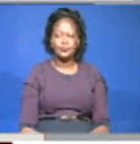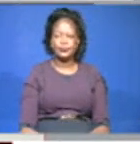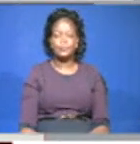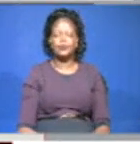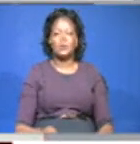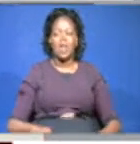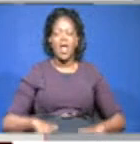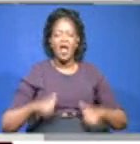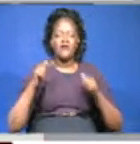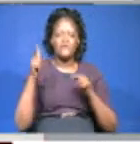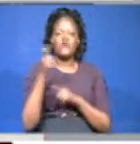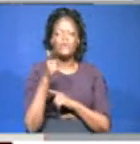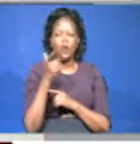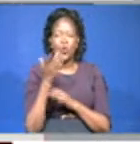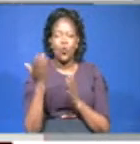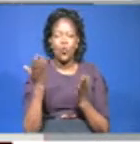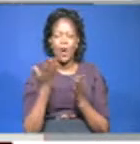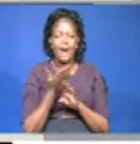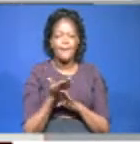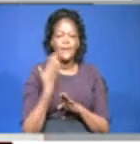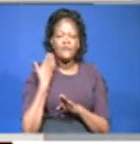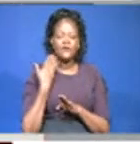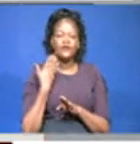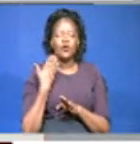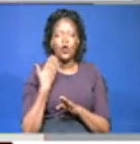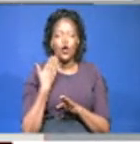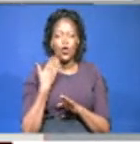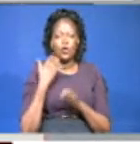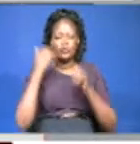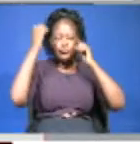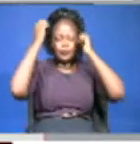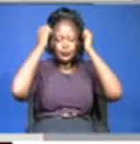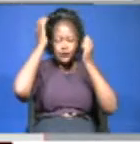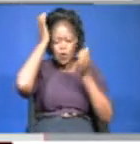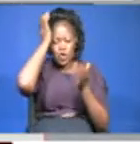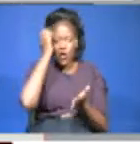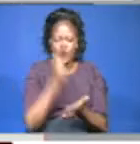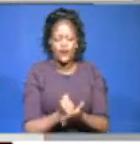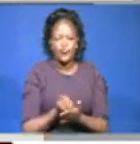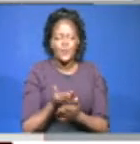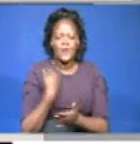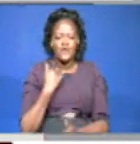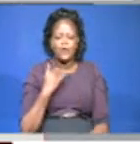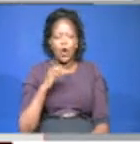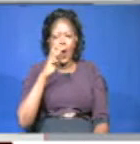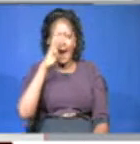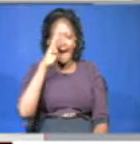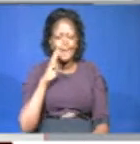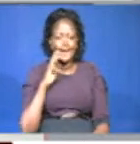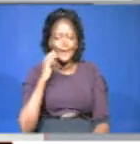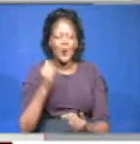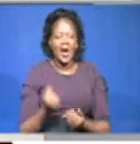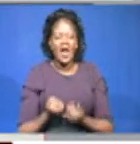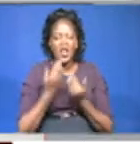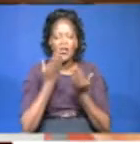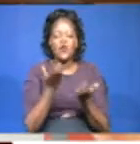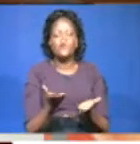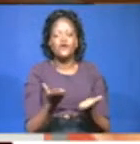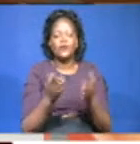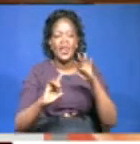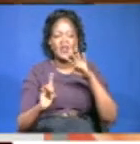were earlier on at the defense headquarters, where former Cabinet Secretary Eugene Wamalwa handed over the ministry